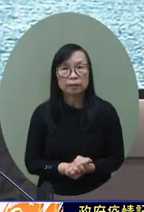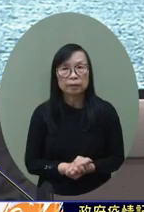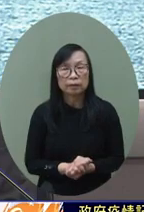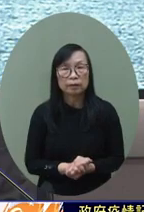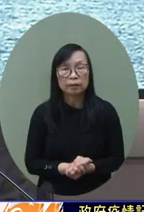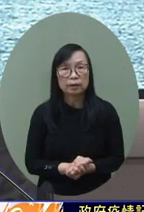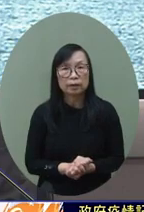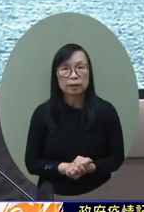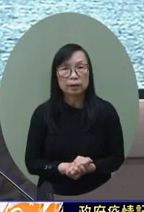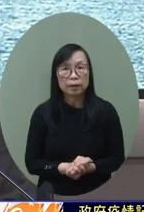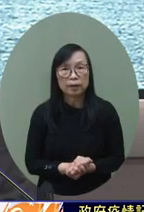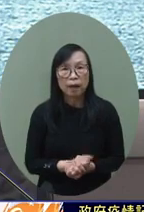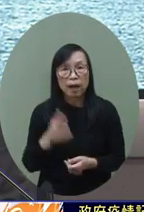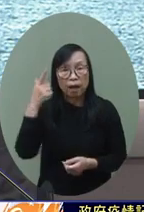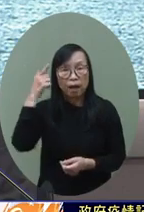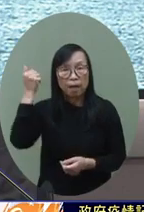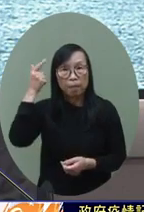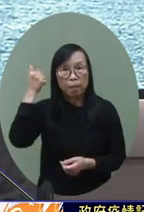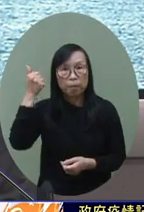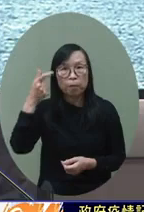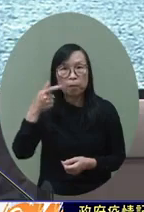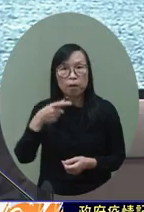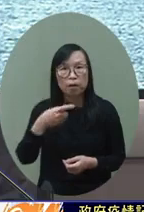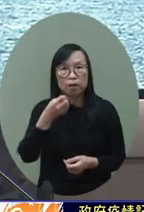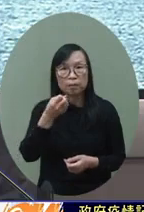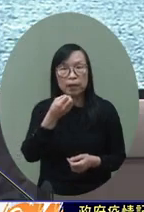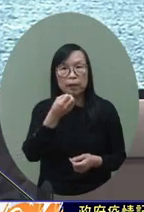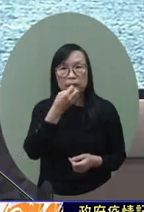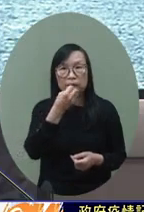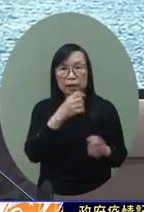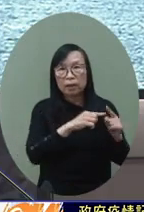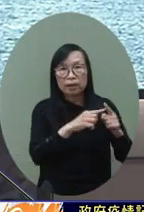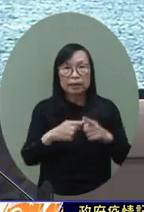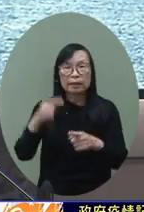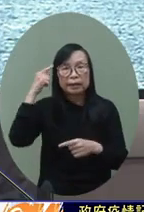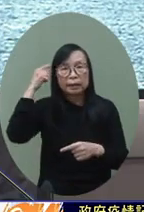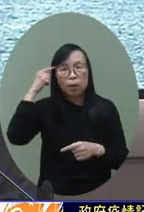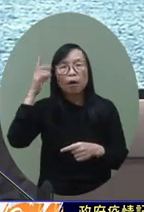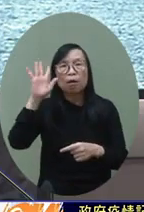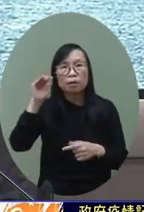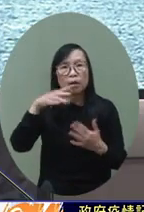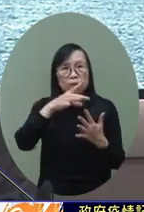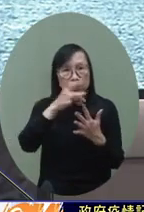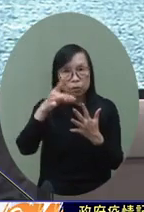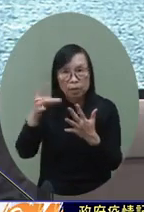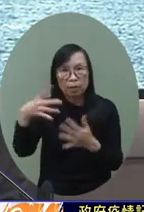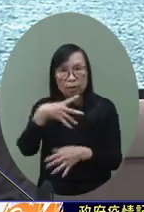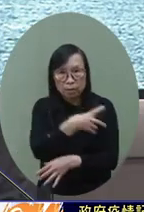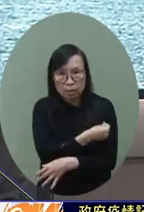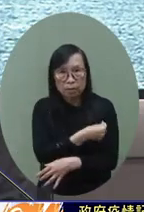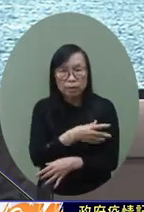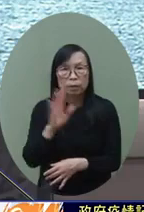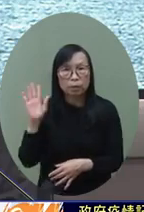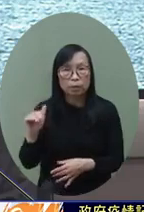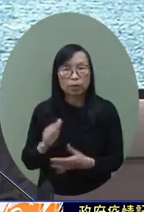consent process. So that is the basic mechanism how we would try to administer